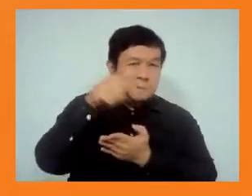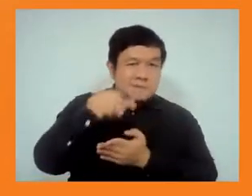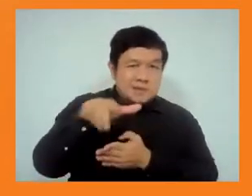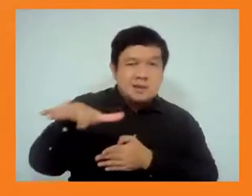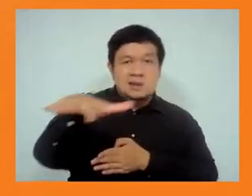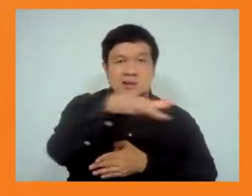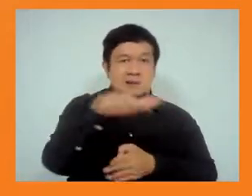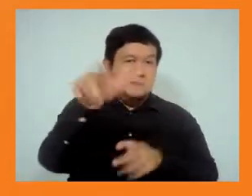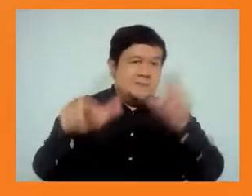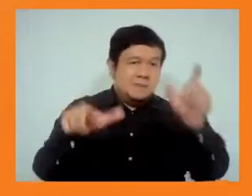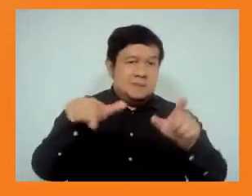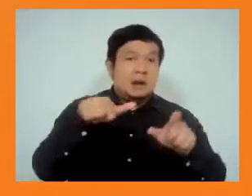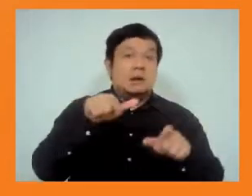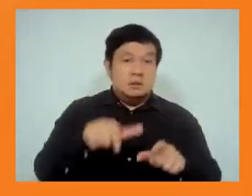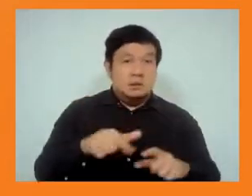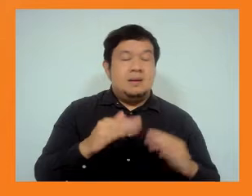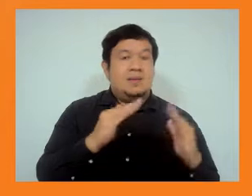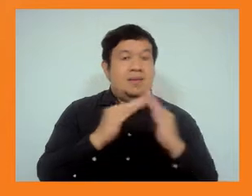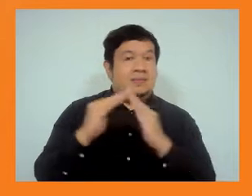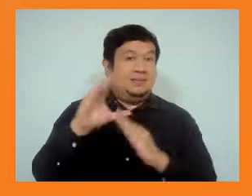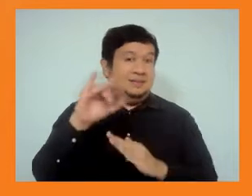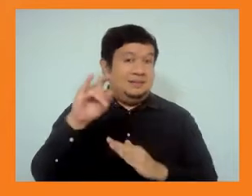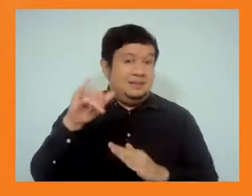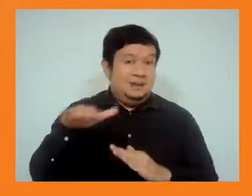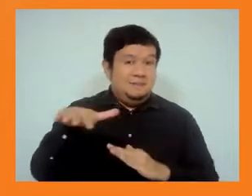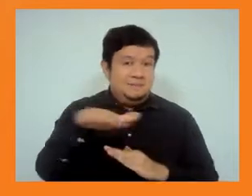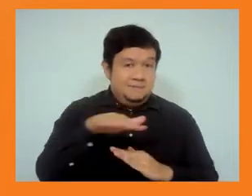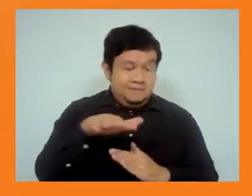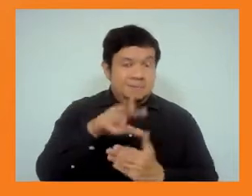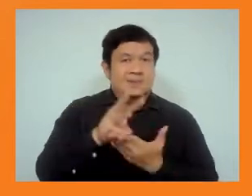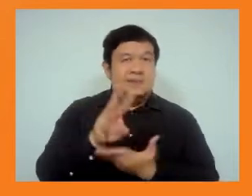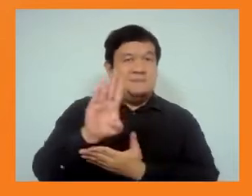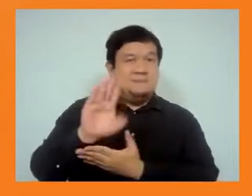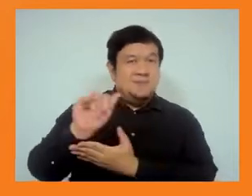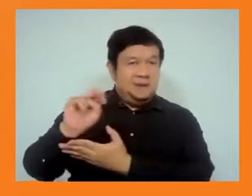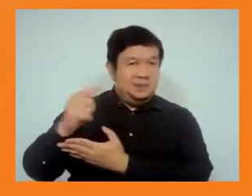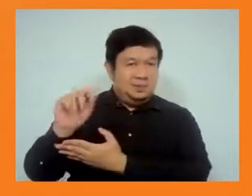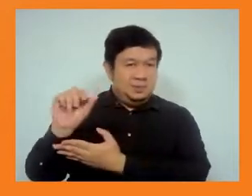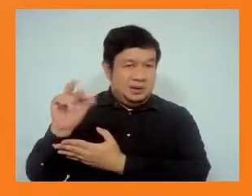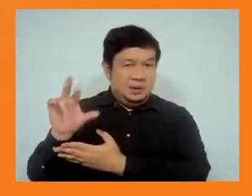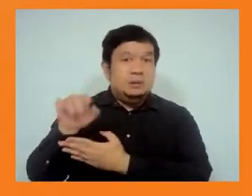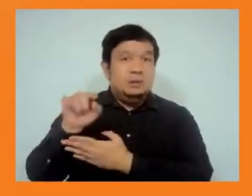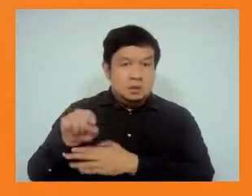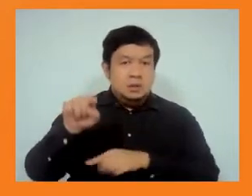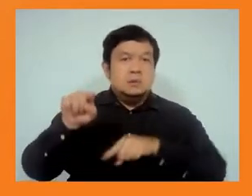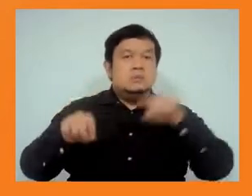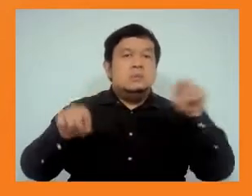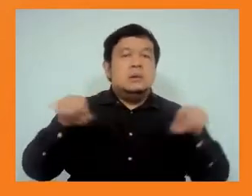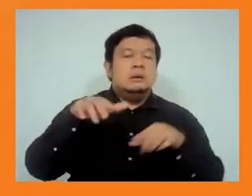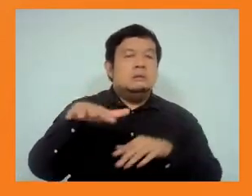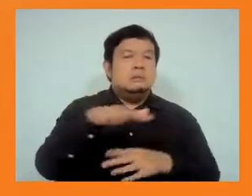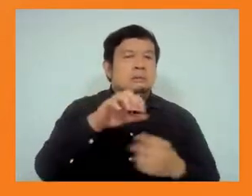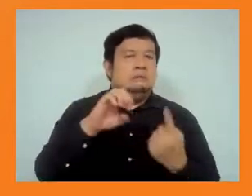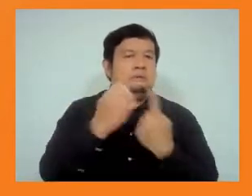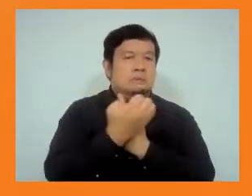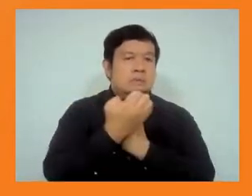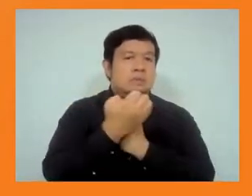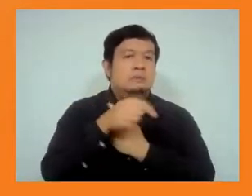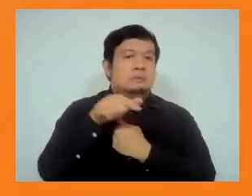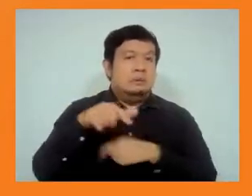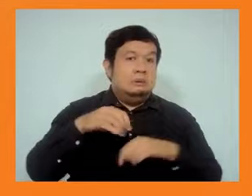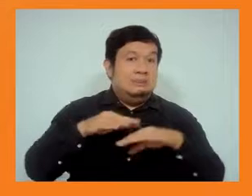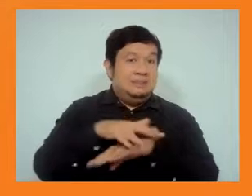small subcontractor of the main labor contractor, Maxco, a man called Salman, who